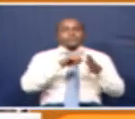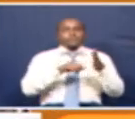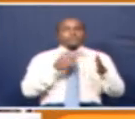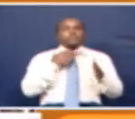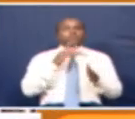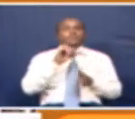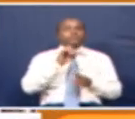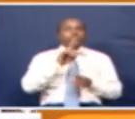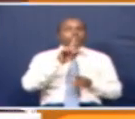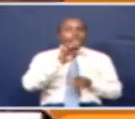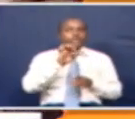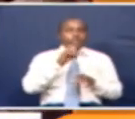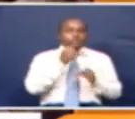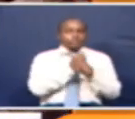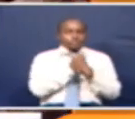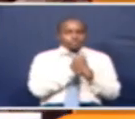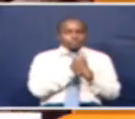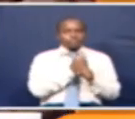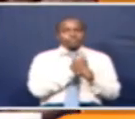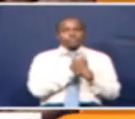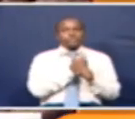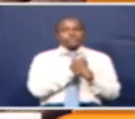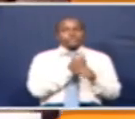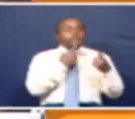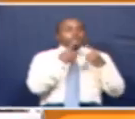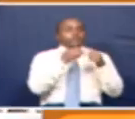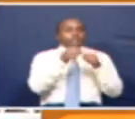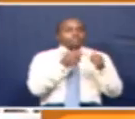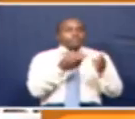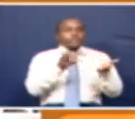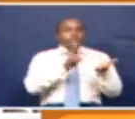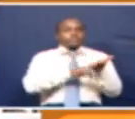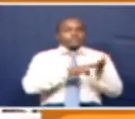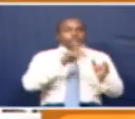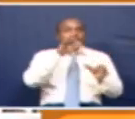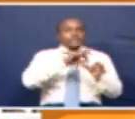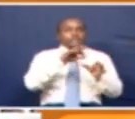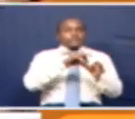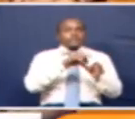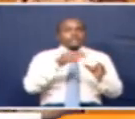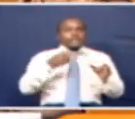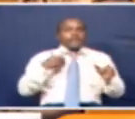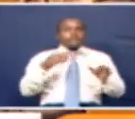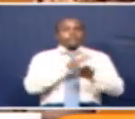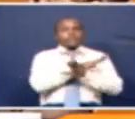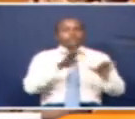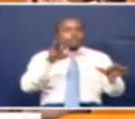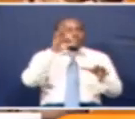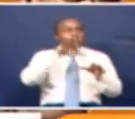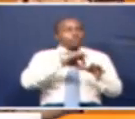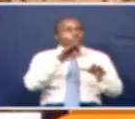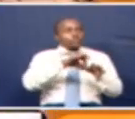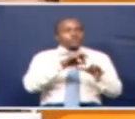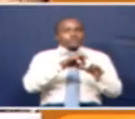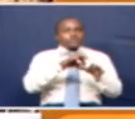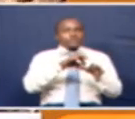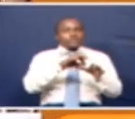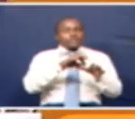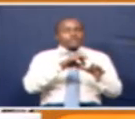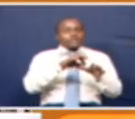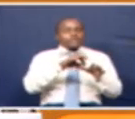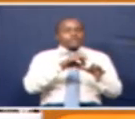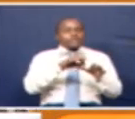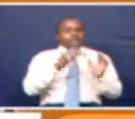think about is he's talking about repeat elections, registering low voter turnout everywhere in the world.